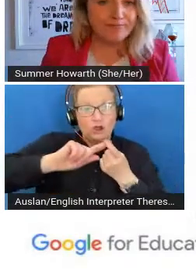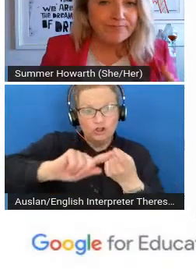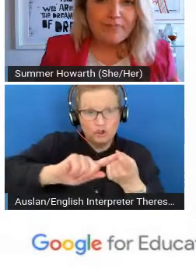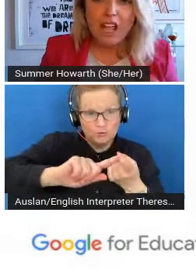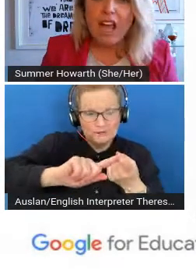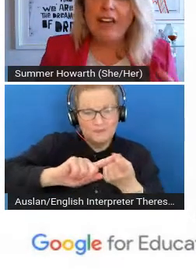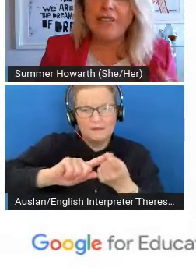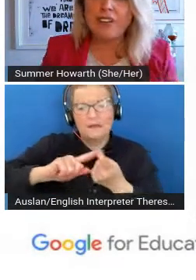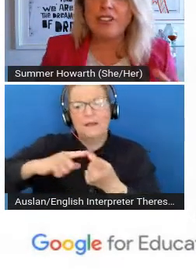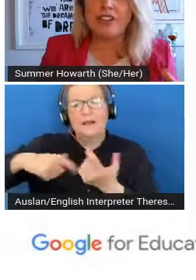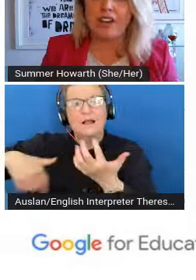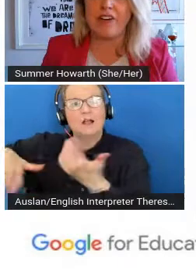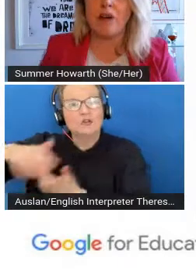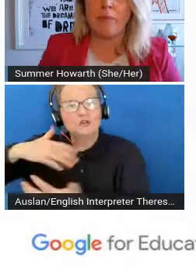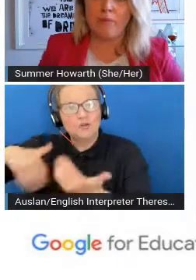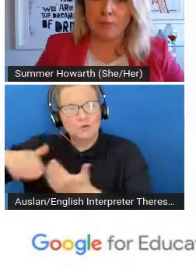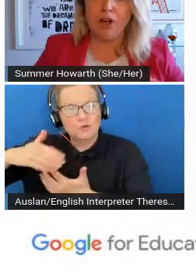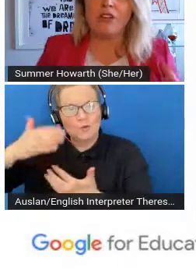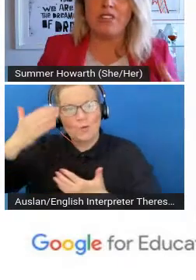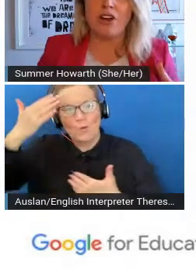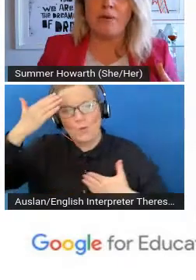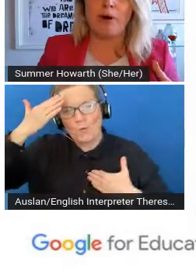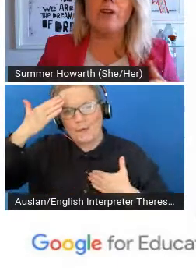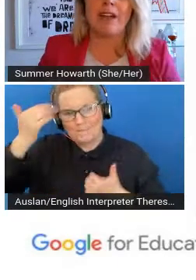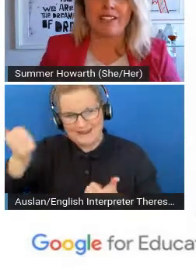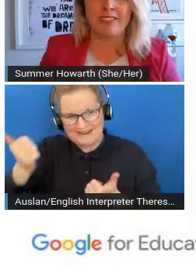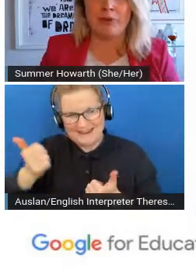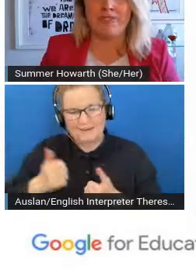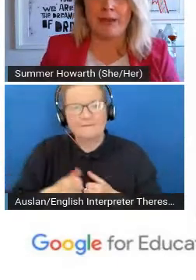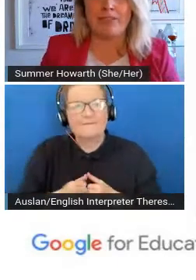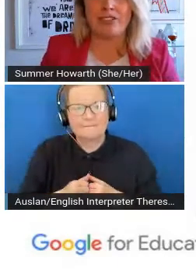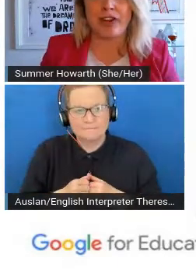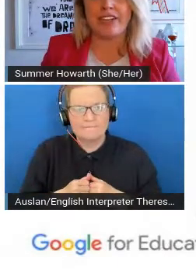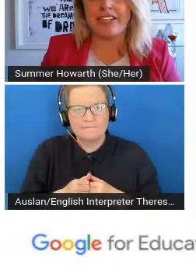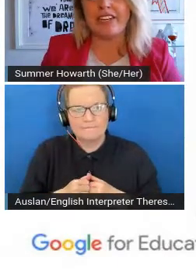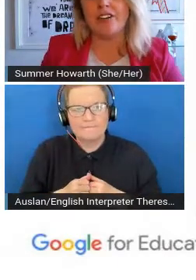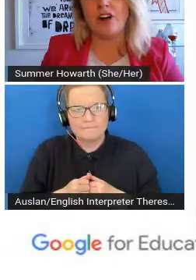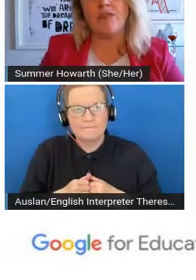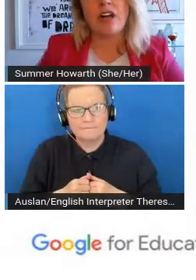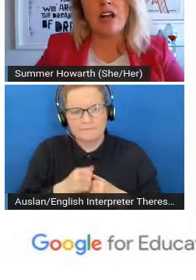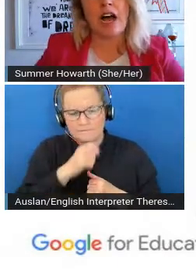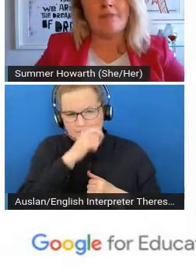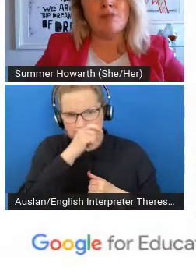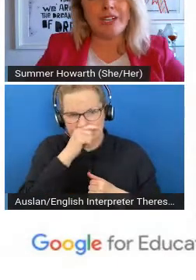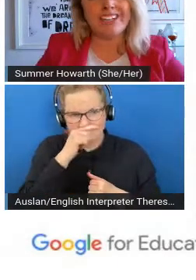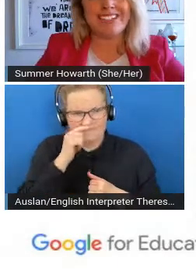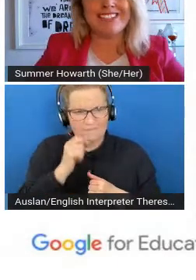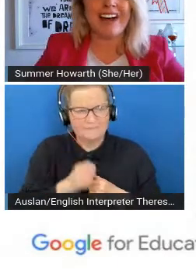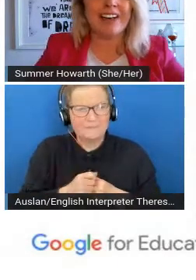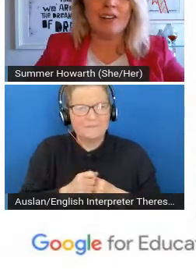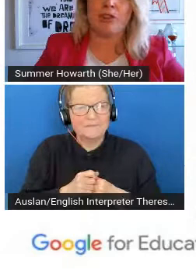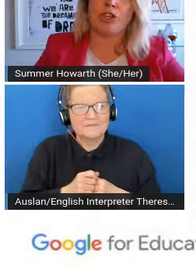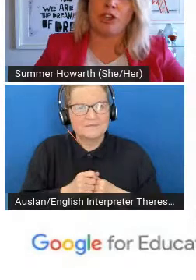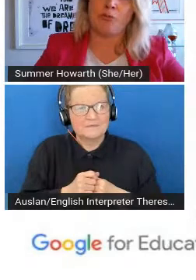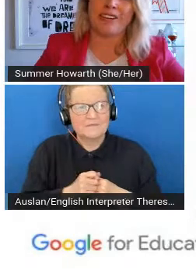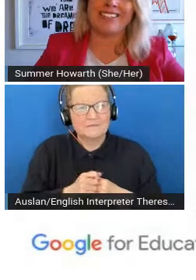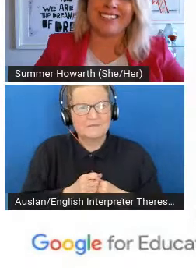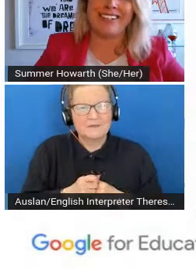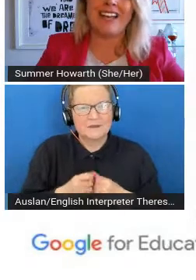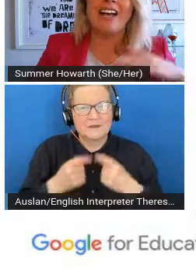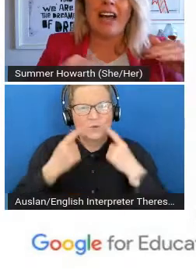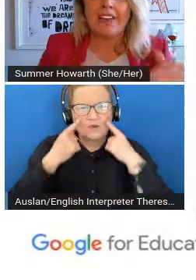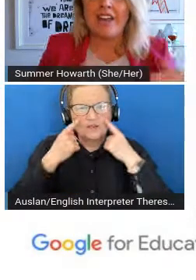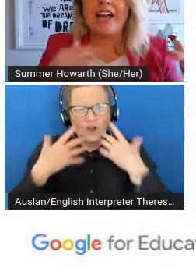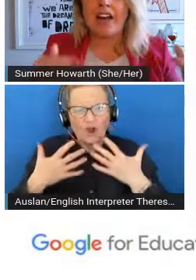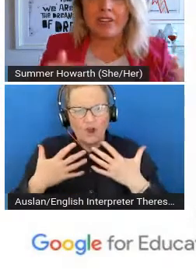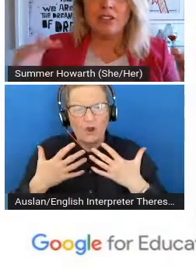well-being. And having those kind of blocks on the bottom, as we've demonstrated here, of really starting with the human at the